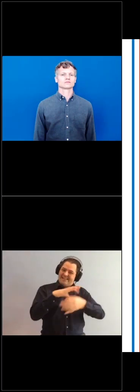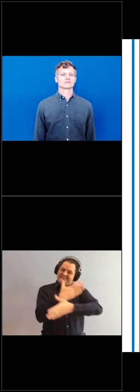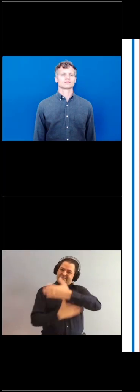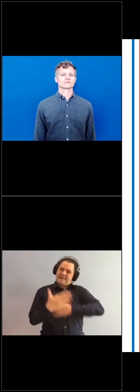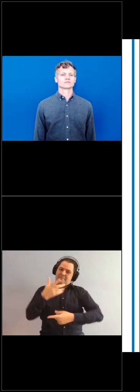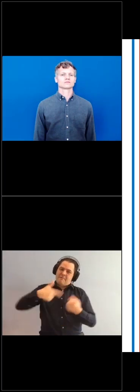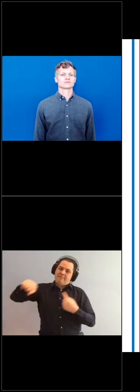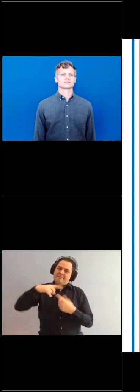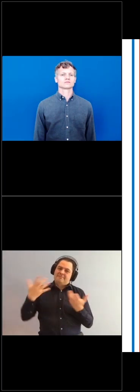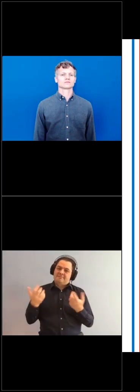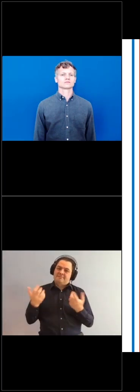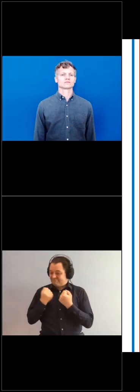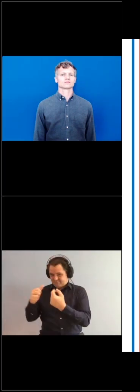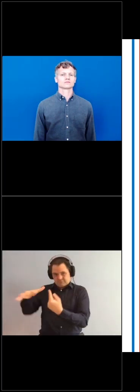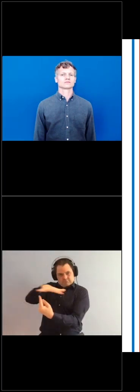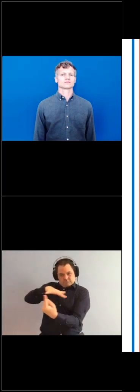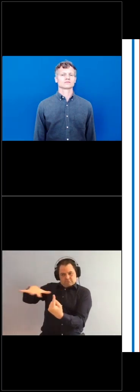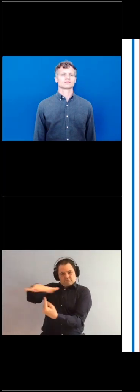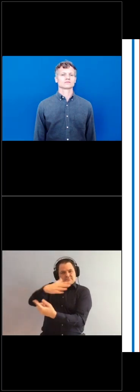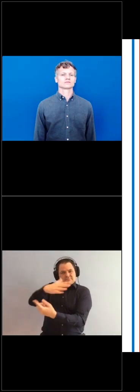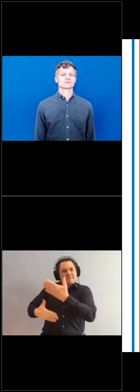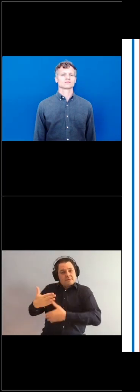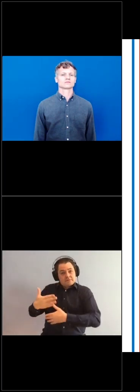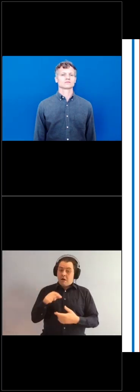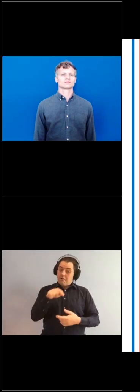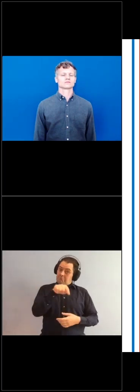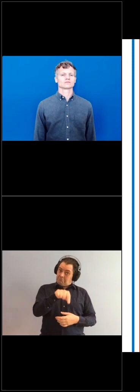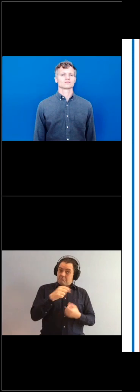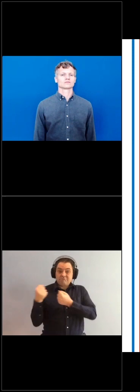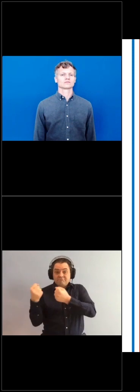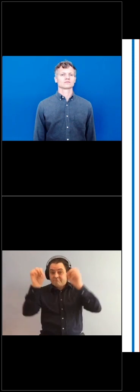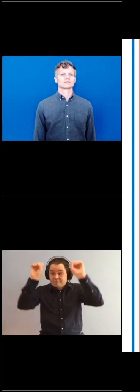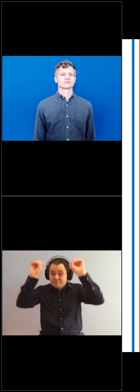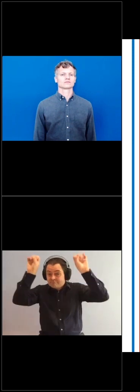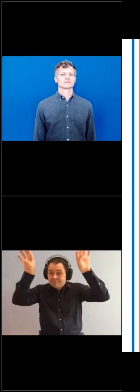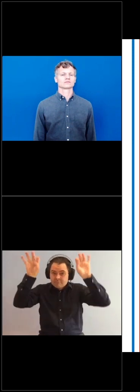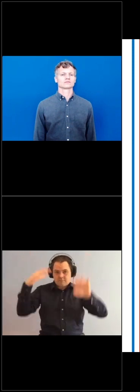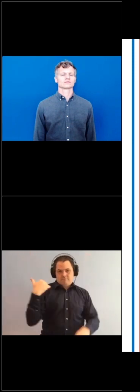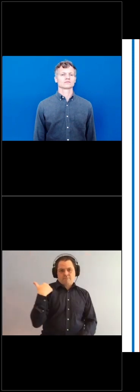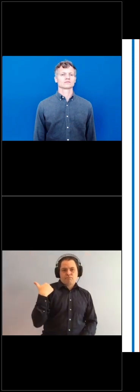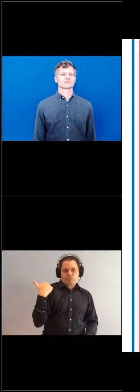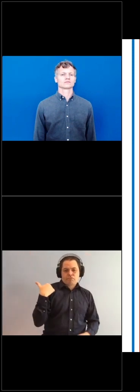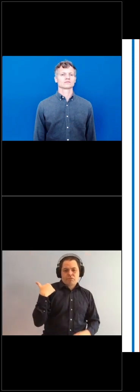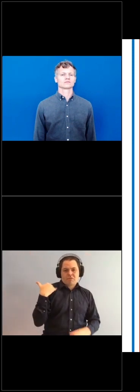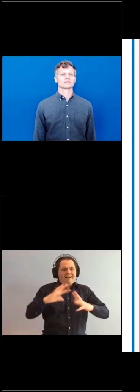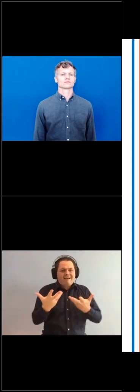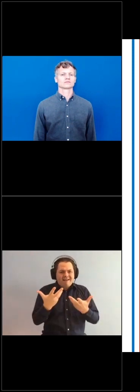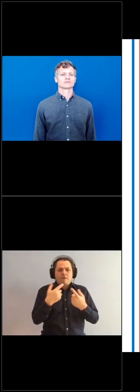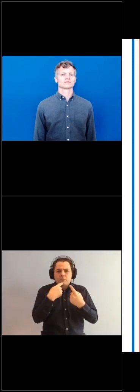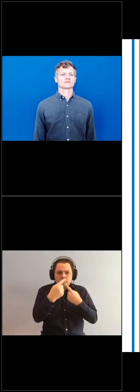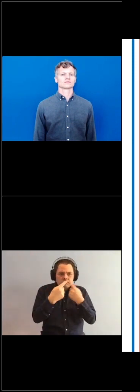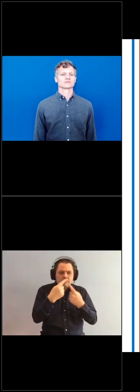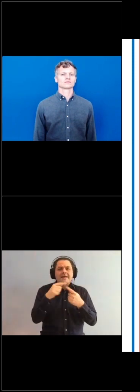The disability movement has now been engaged in this initiative to discuss solution or on how to utilize